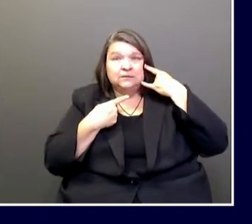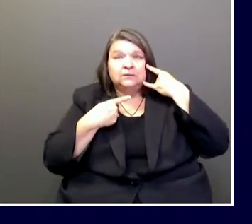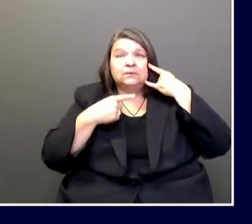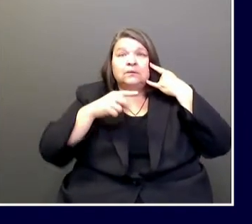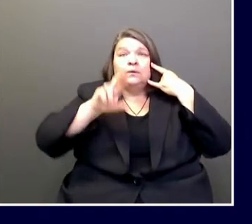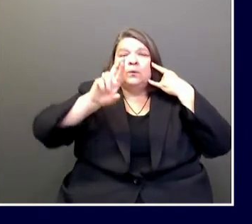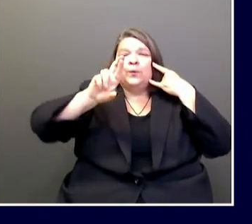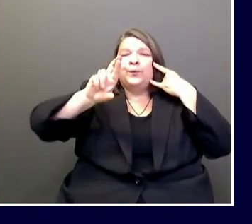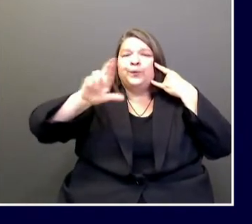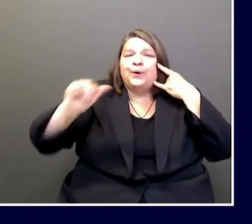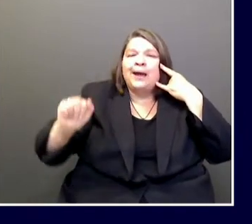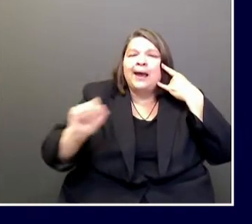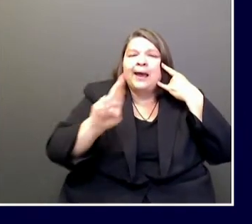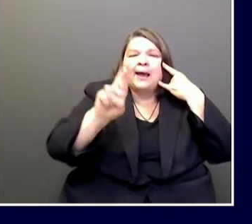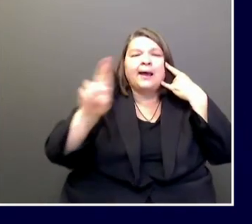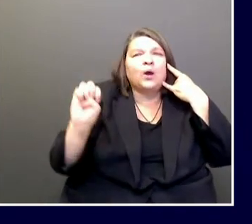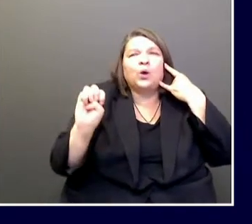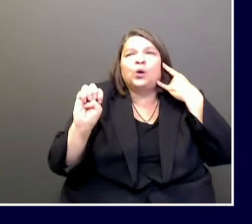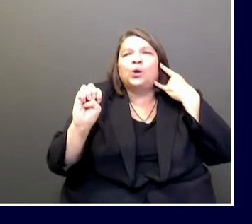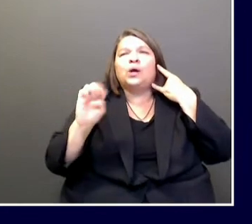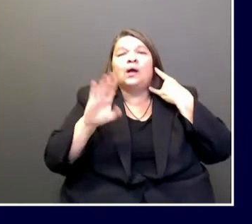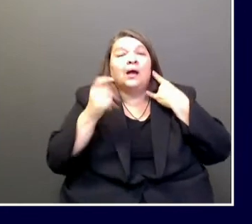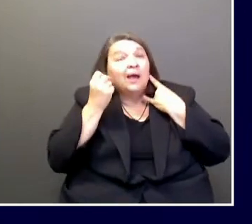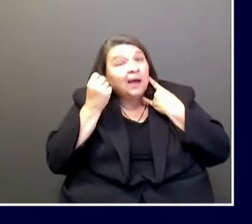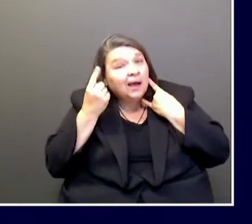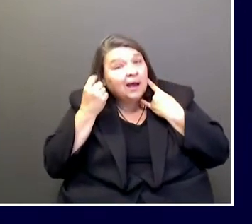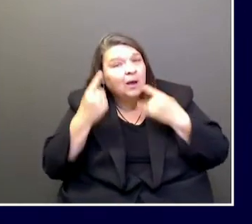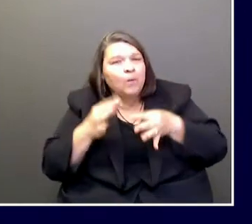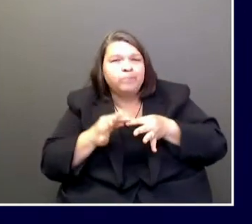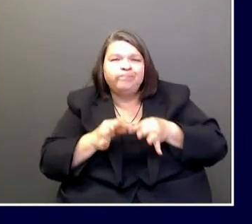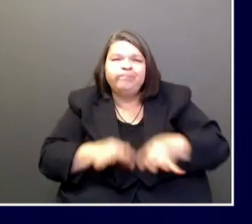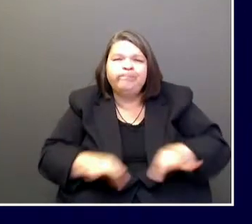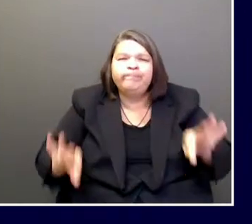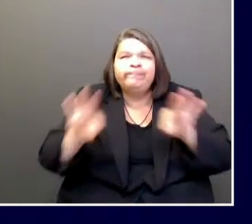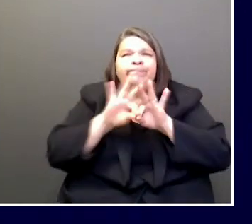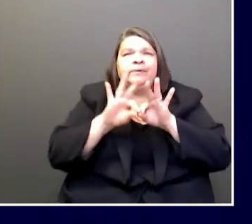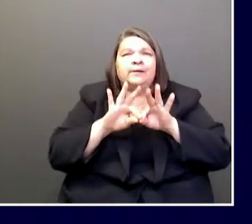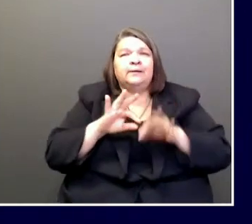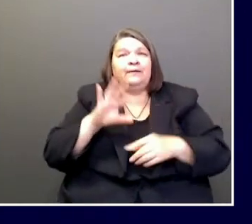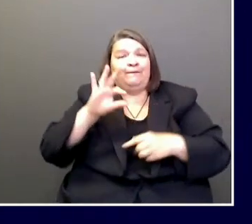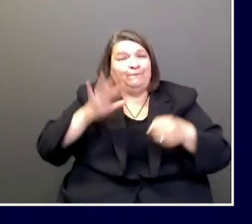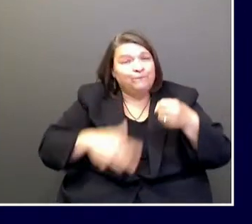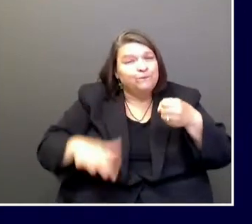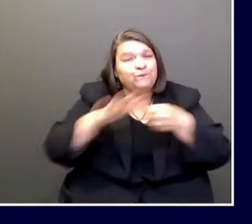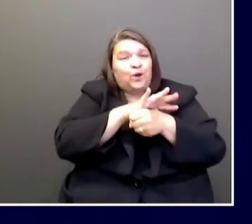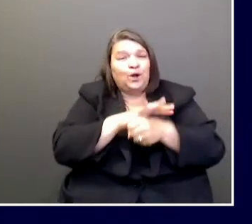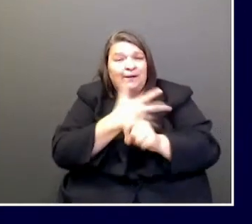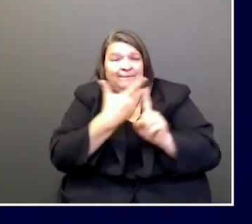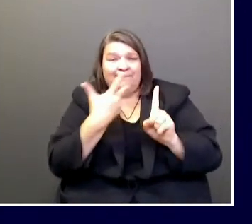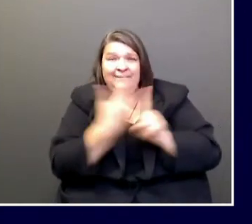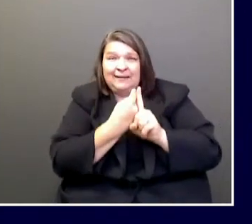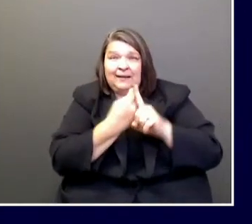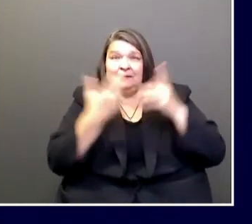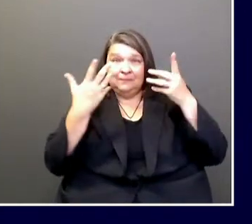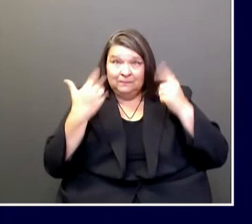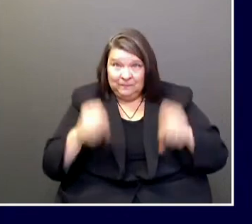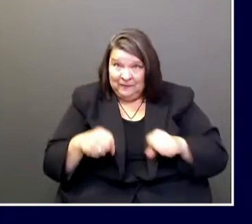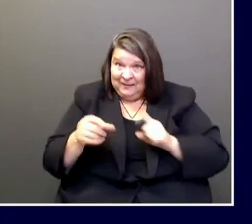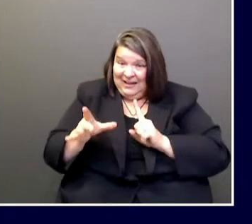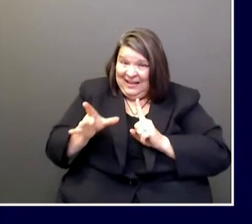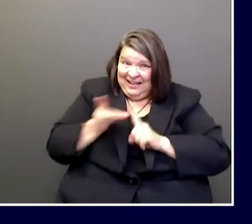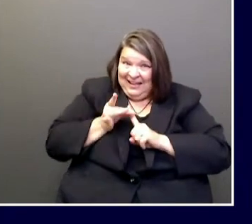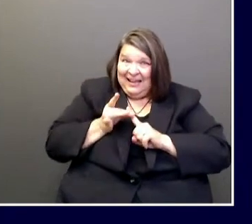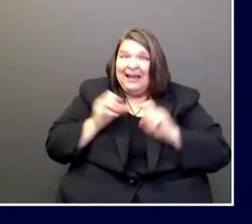who can't yet be vaccinated. But that fully vaccinated person themselves still enjoys a very high degree